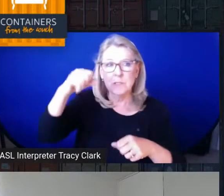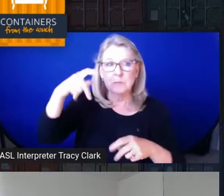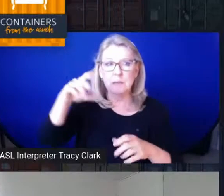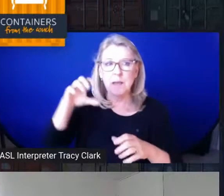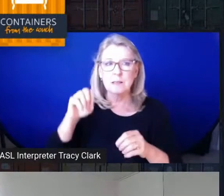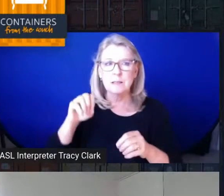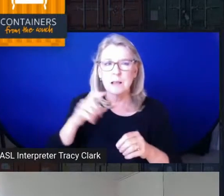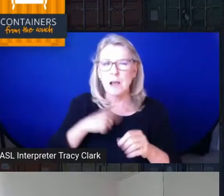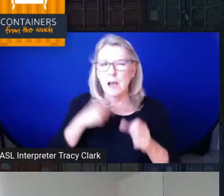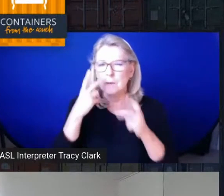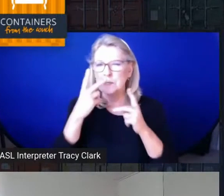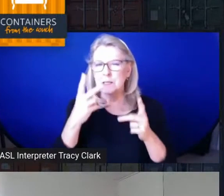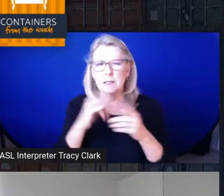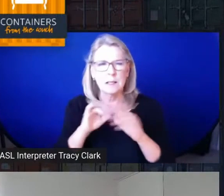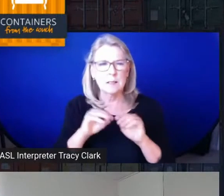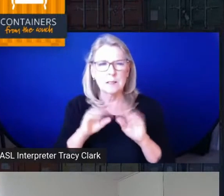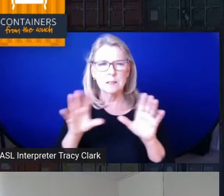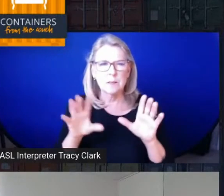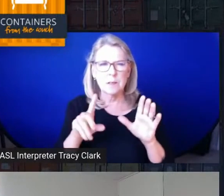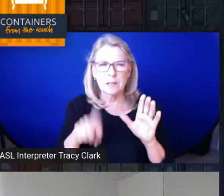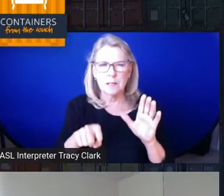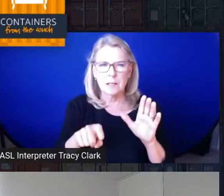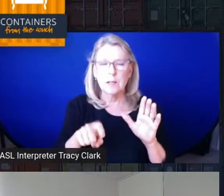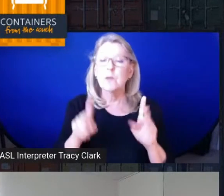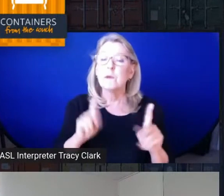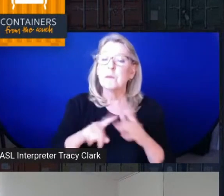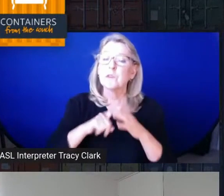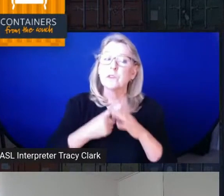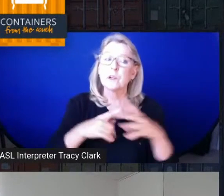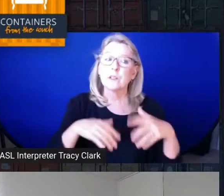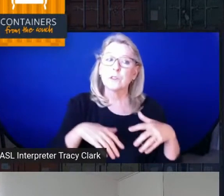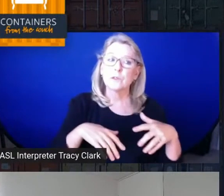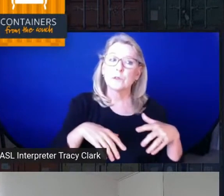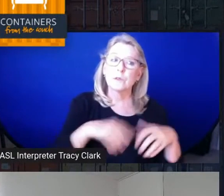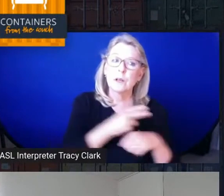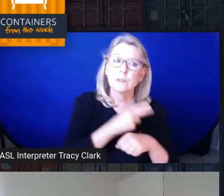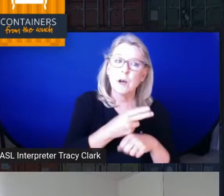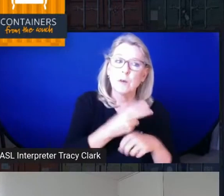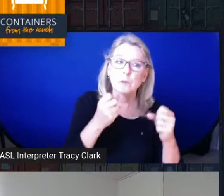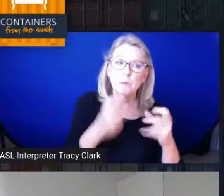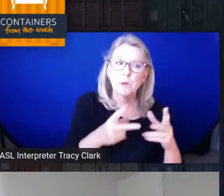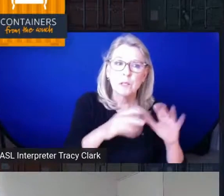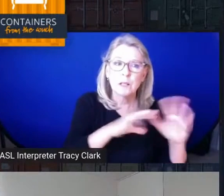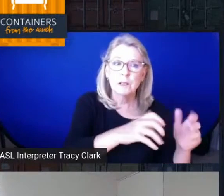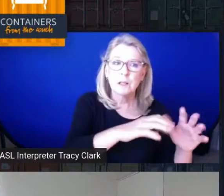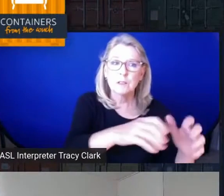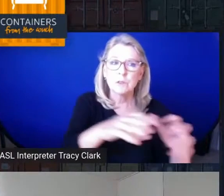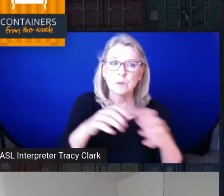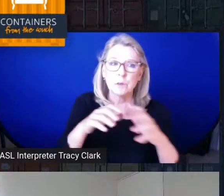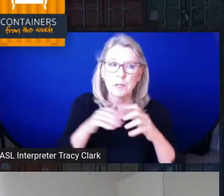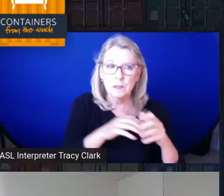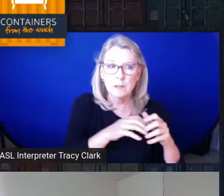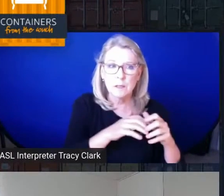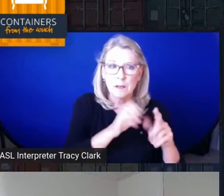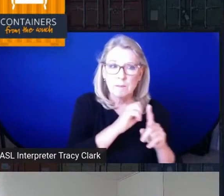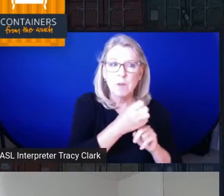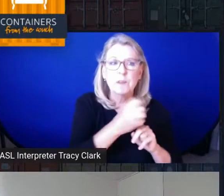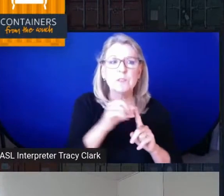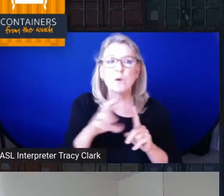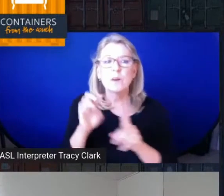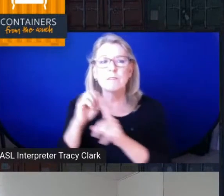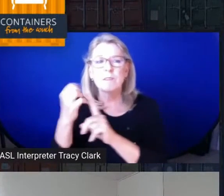to adopt multi-cluster environments and also environments in different areas or that are areas in different from one